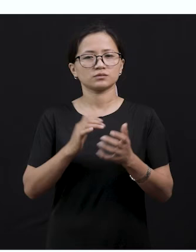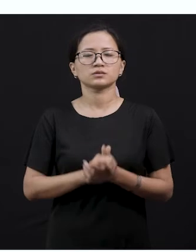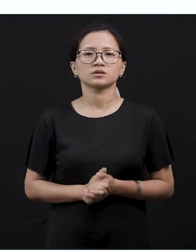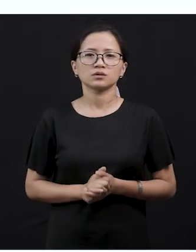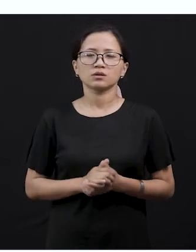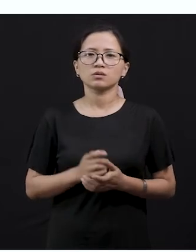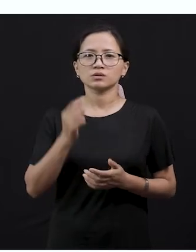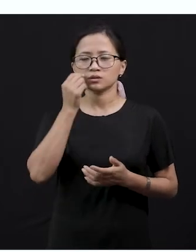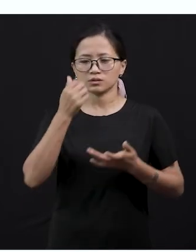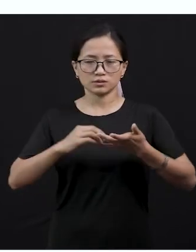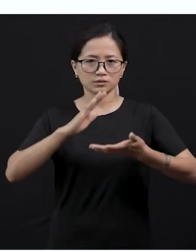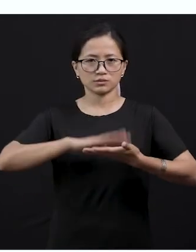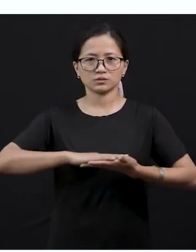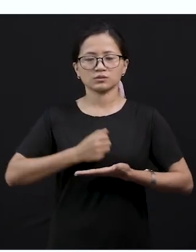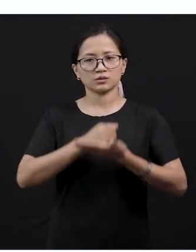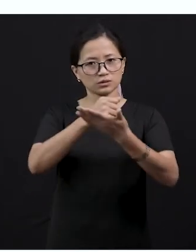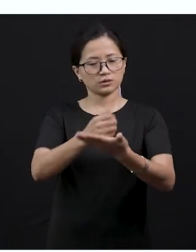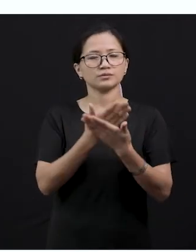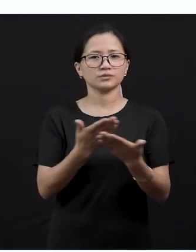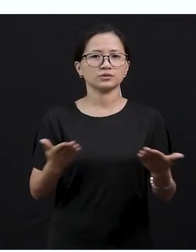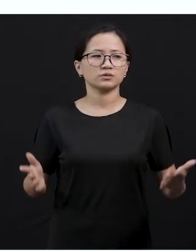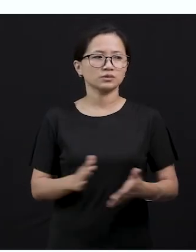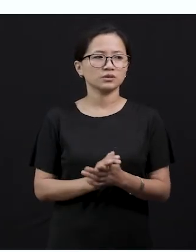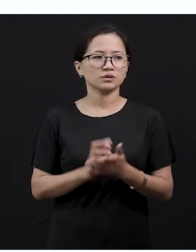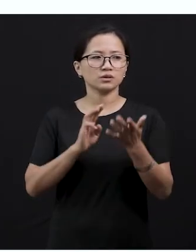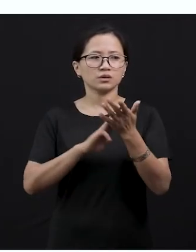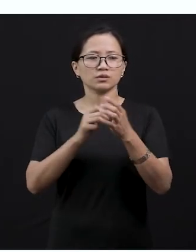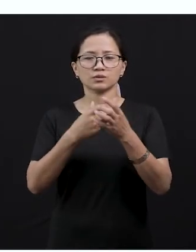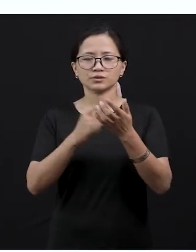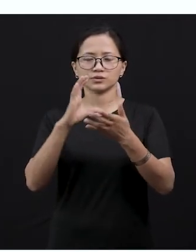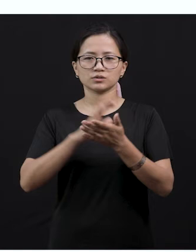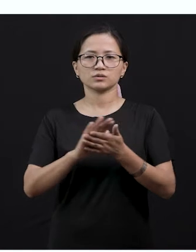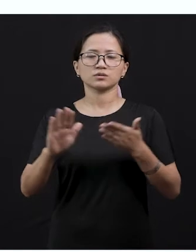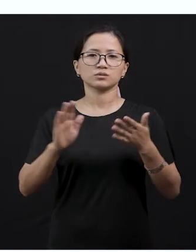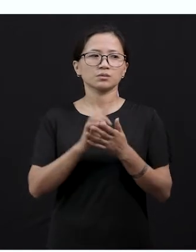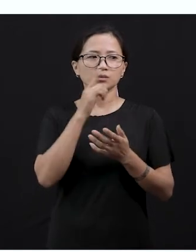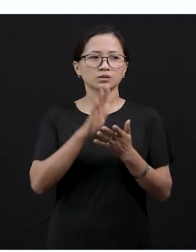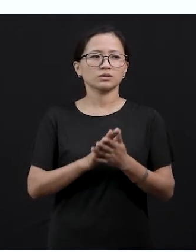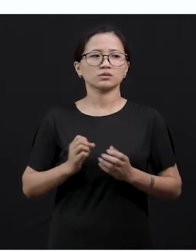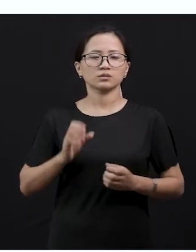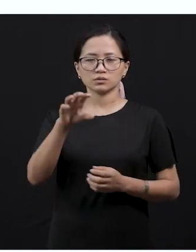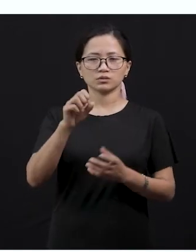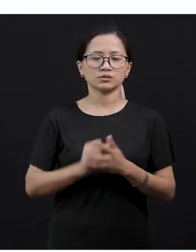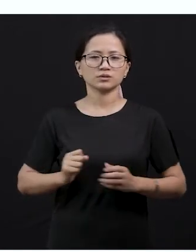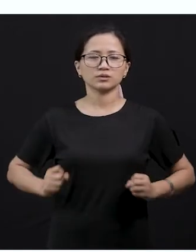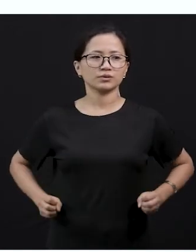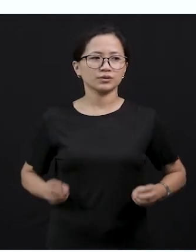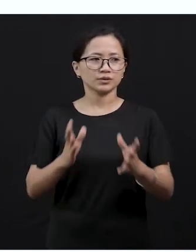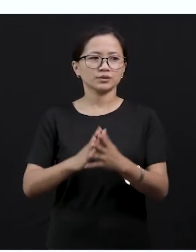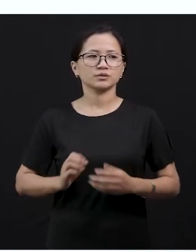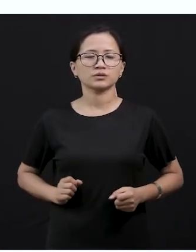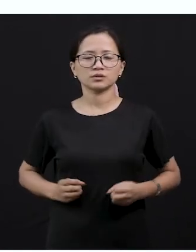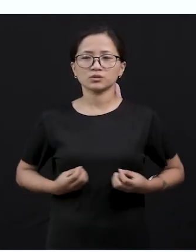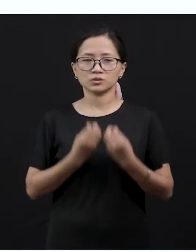okay? Now the next question, that is, Mrs. March got ready to enjoy the happiest hour of her busy